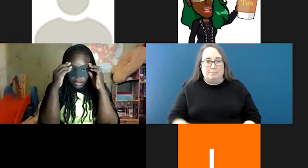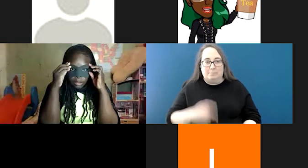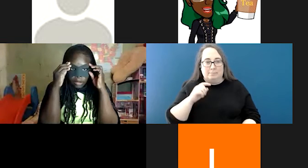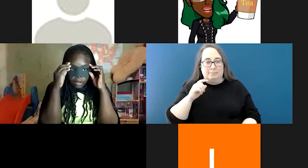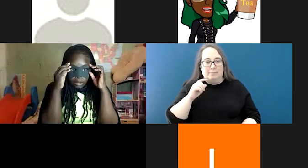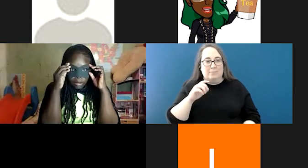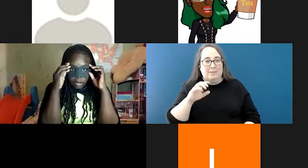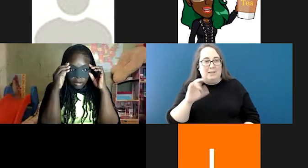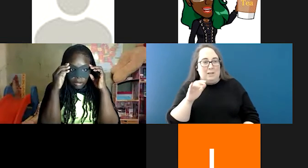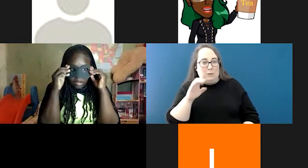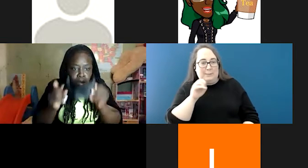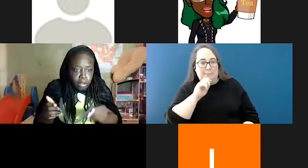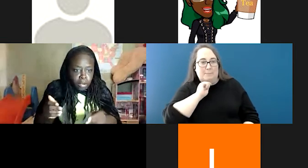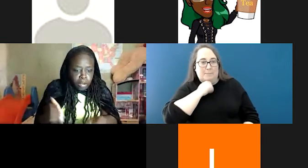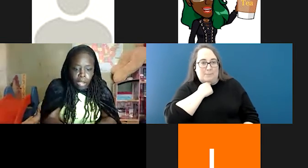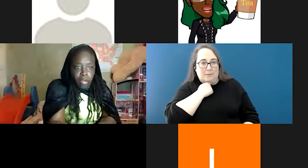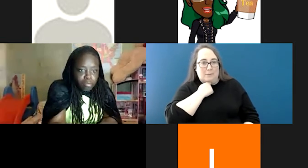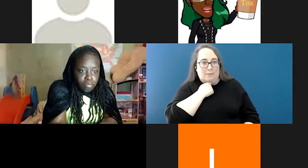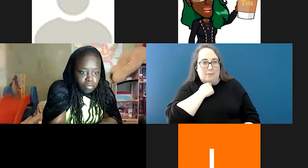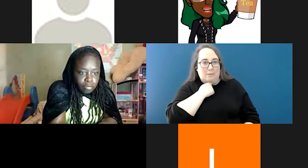Christy, you're muted right now. Please unmute.